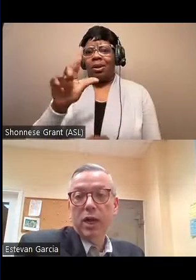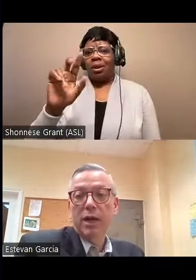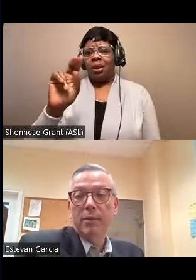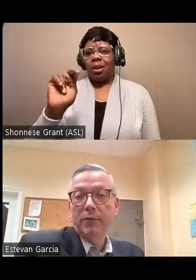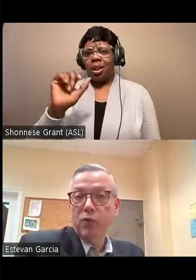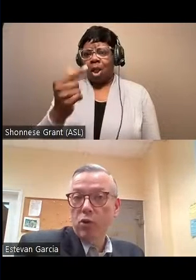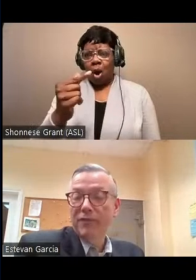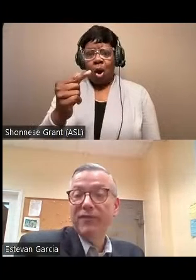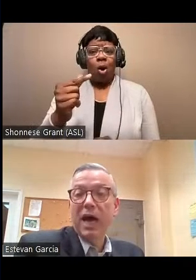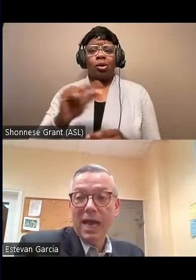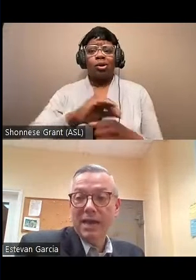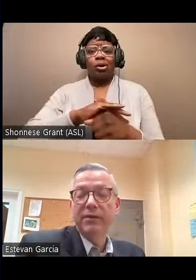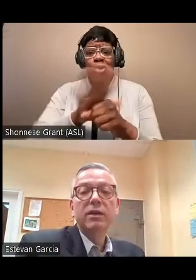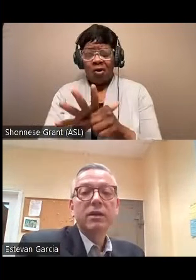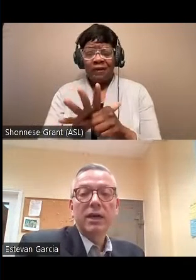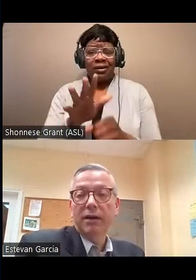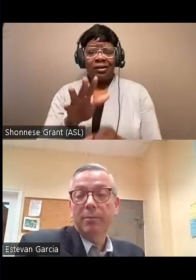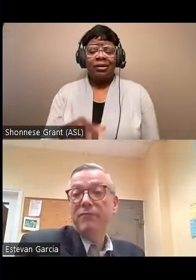there were